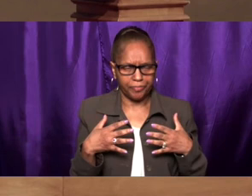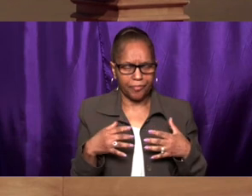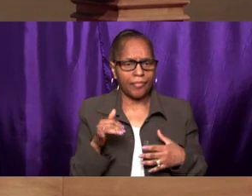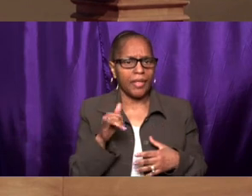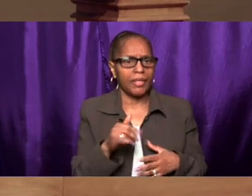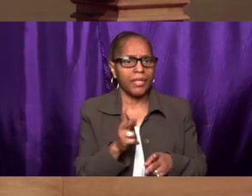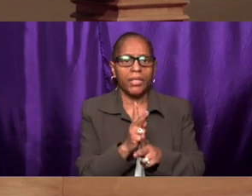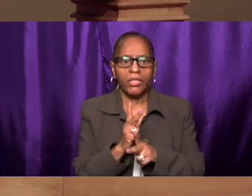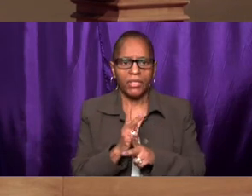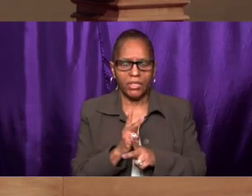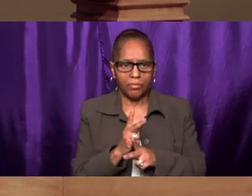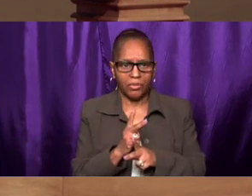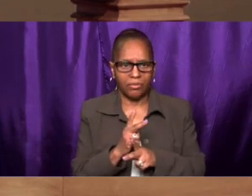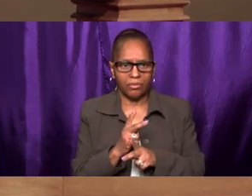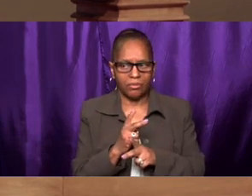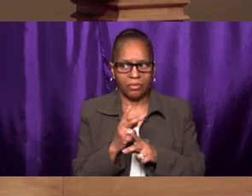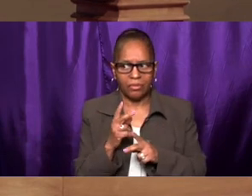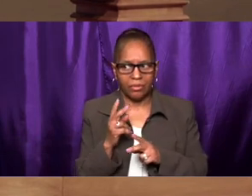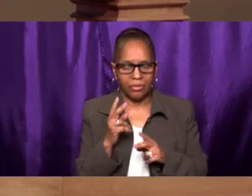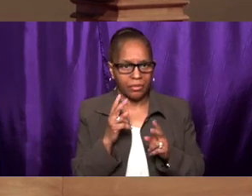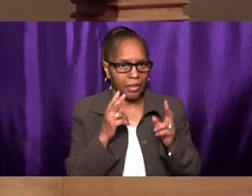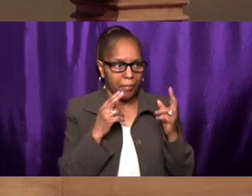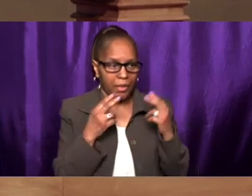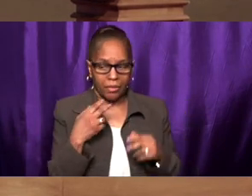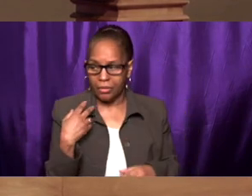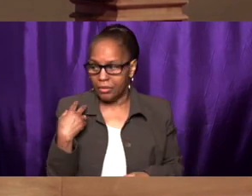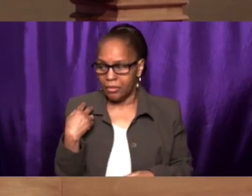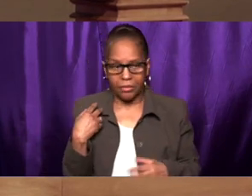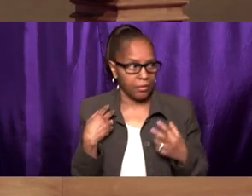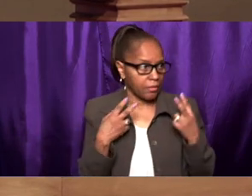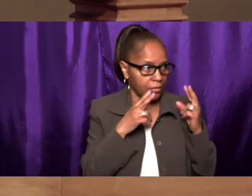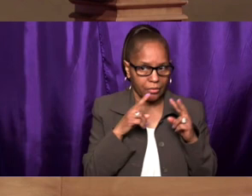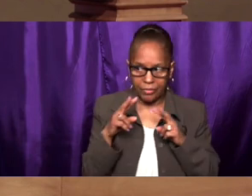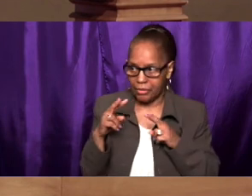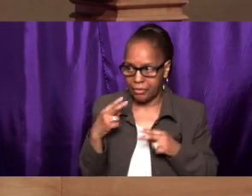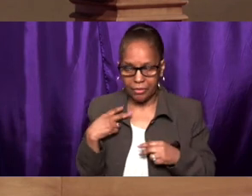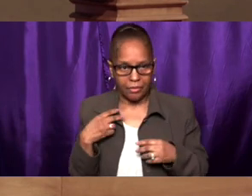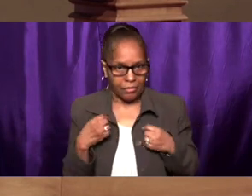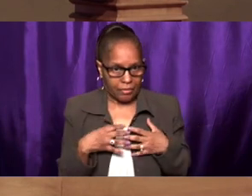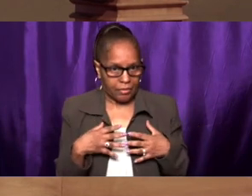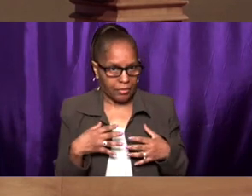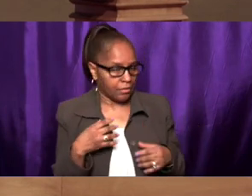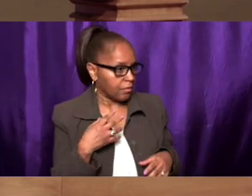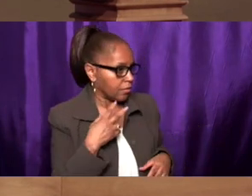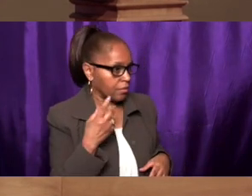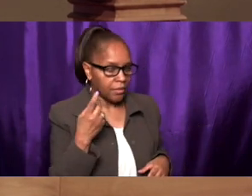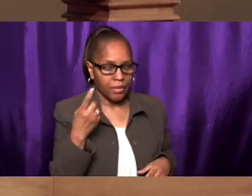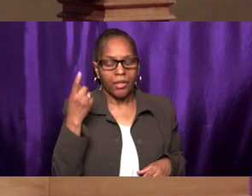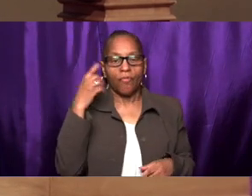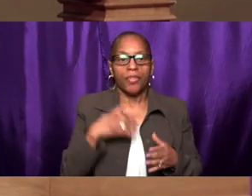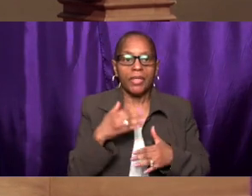that keeps you paranoid and looking over your shoulder for the next